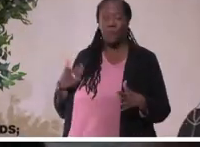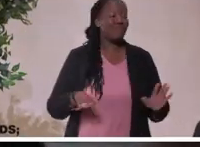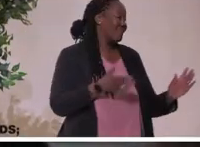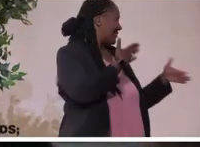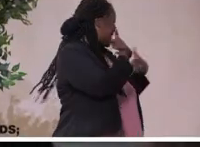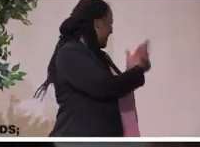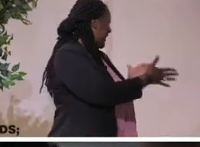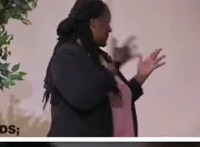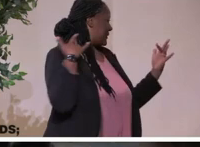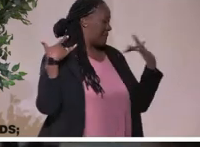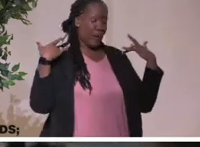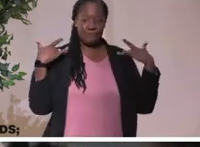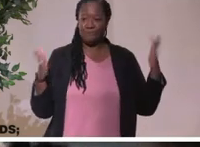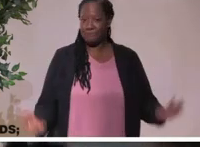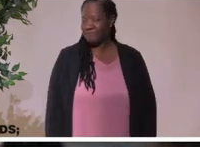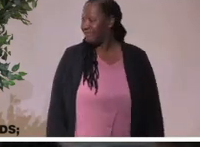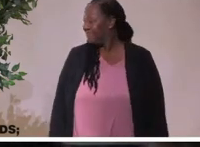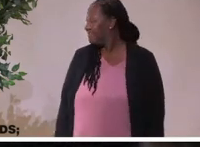way.